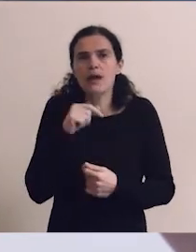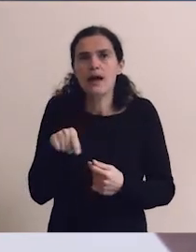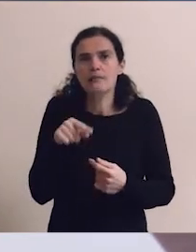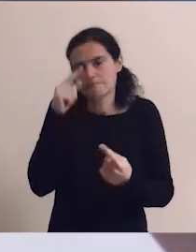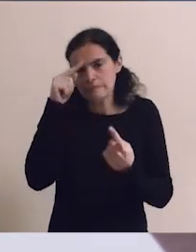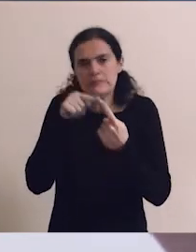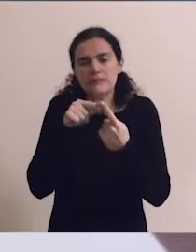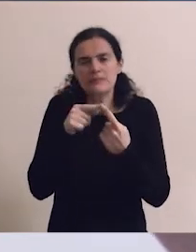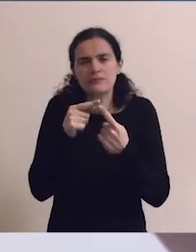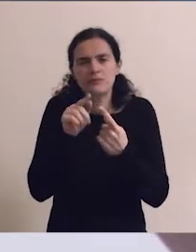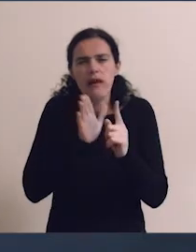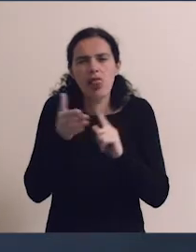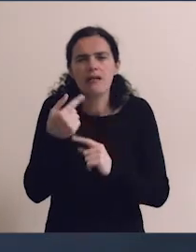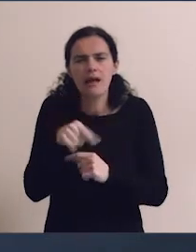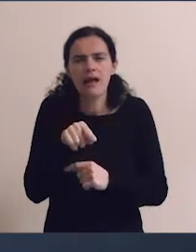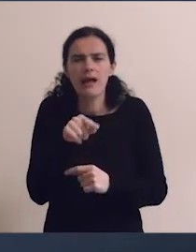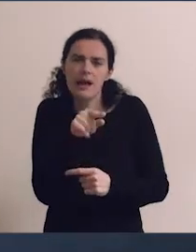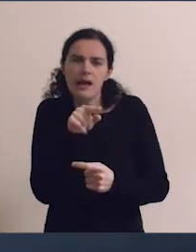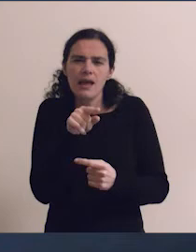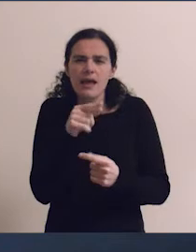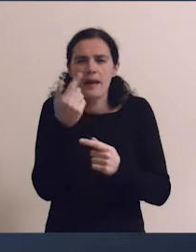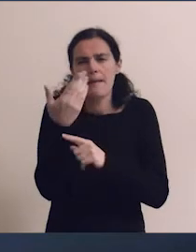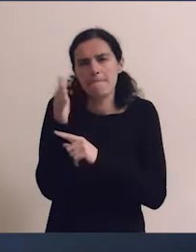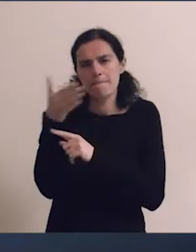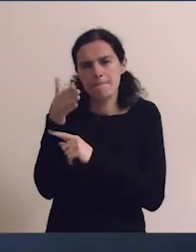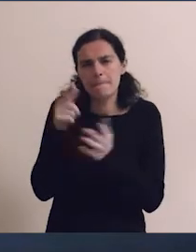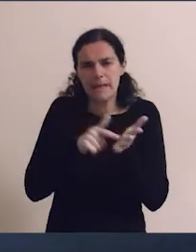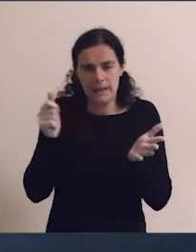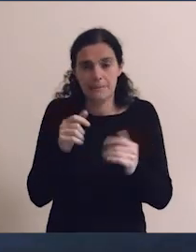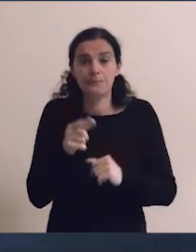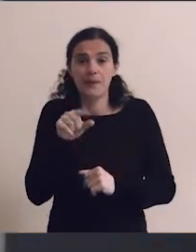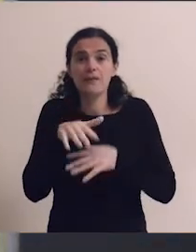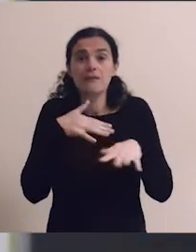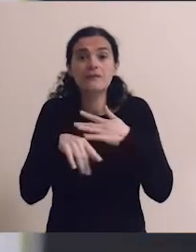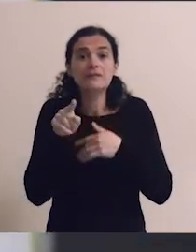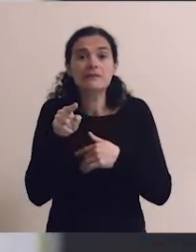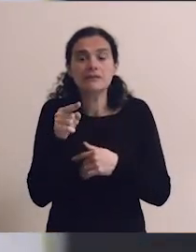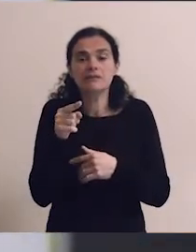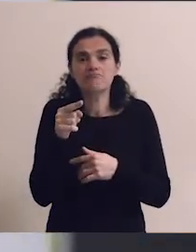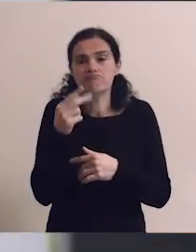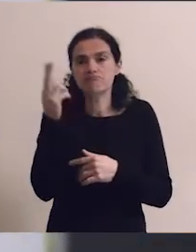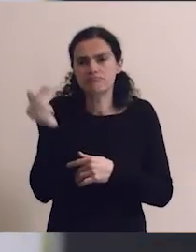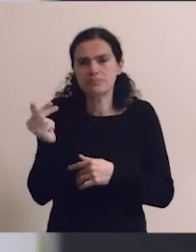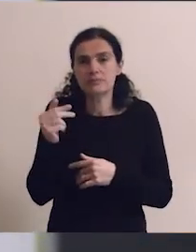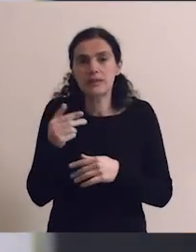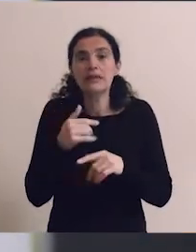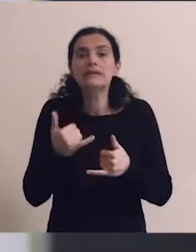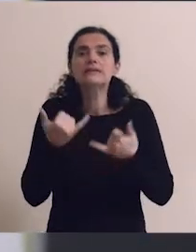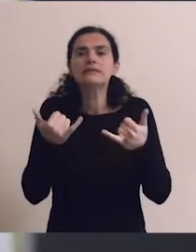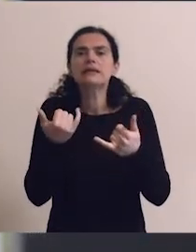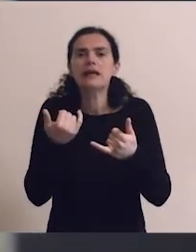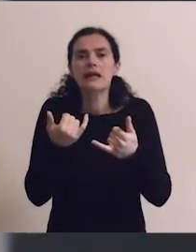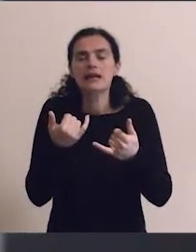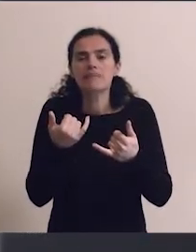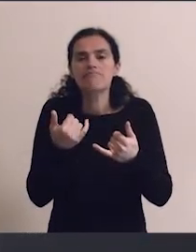central subject matter, the American flag. She also produced this painting after she